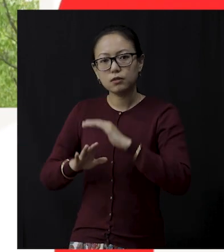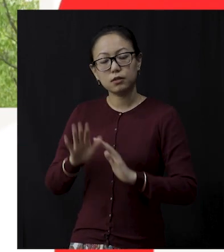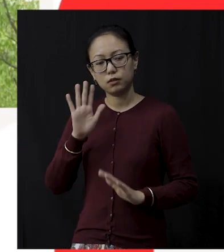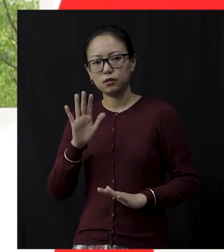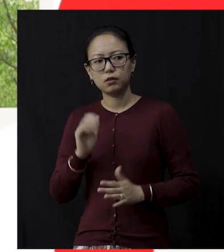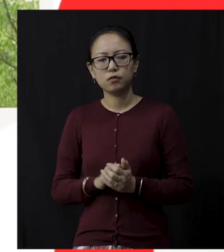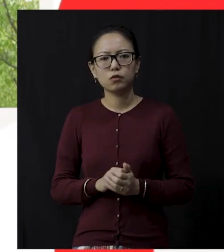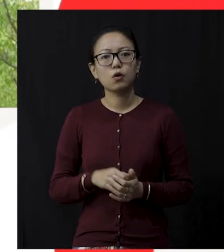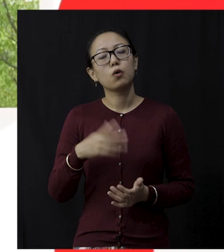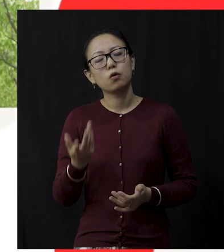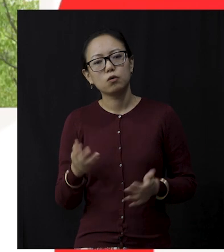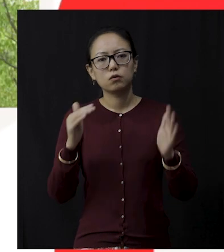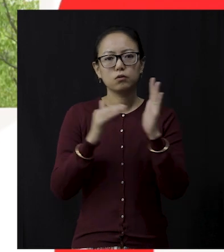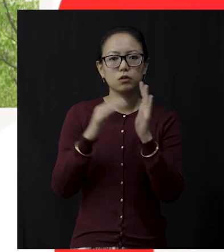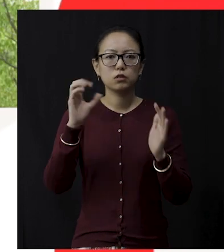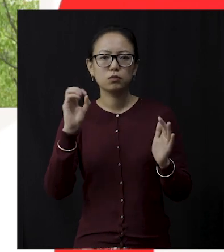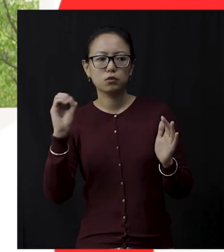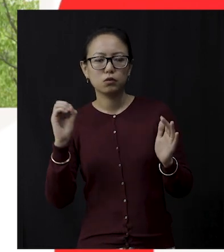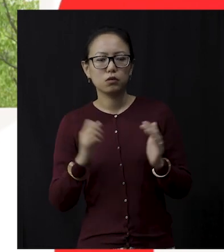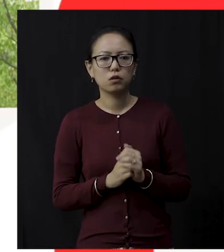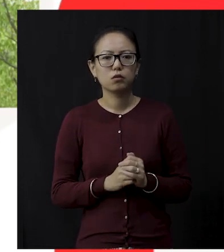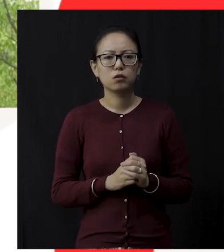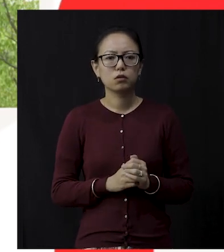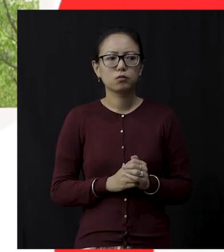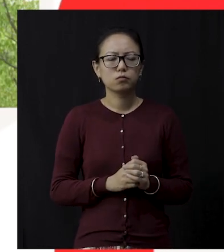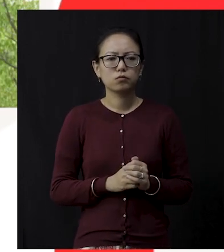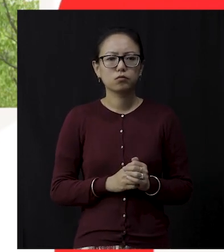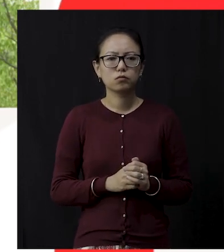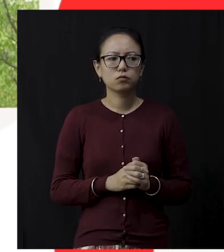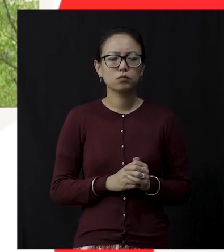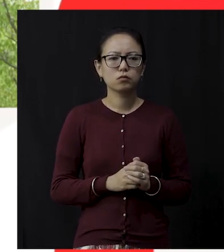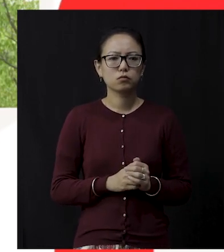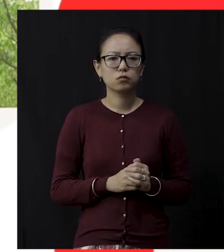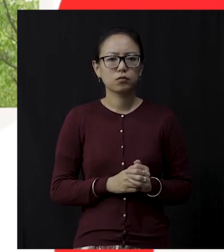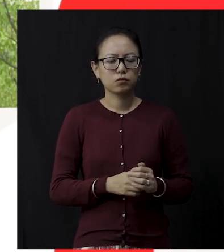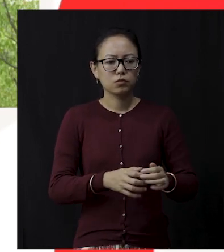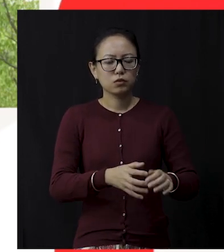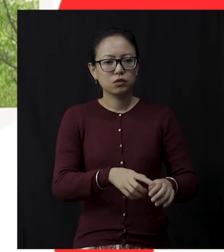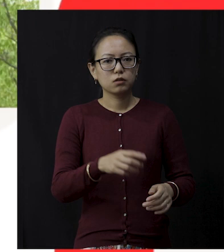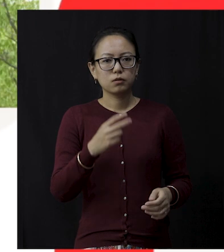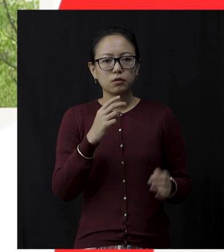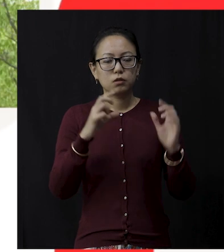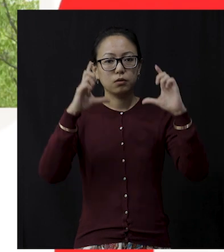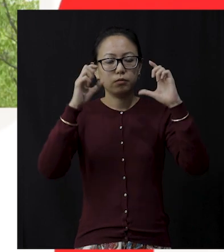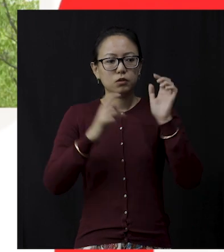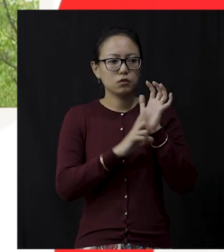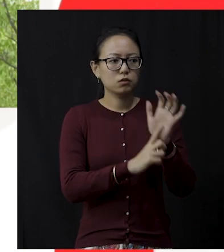lion? And fun facts, lion is also known as the king of the